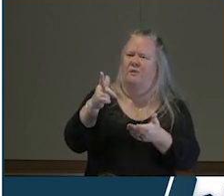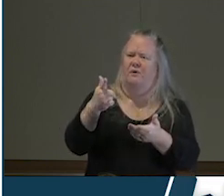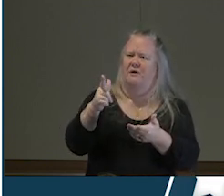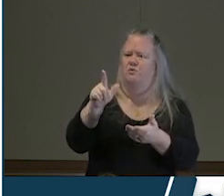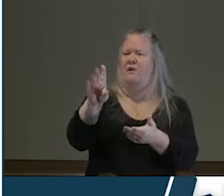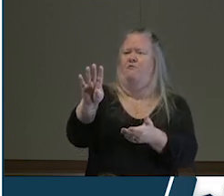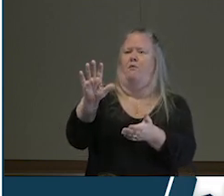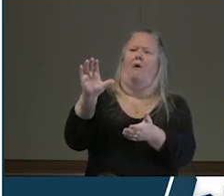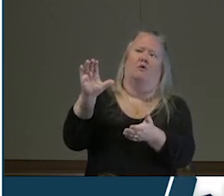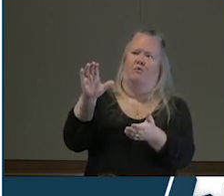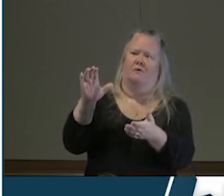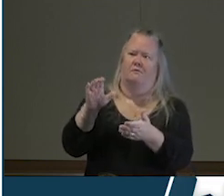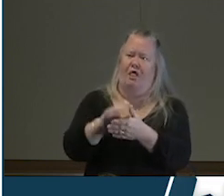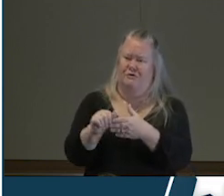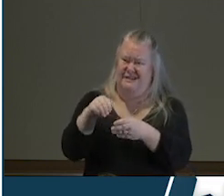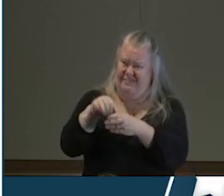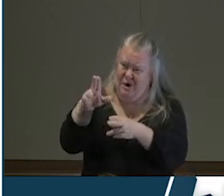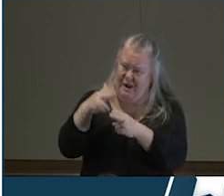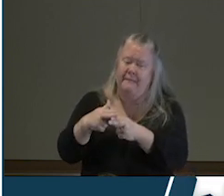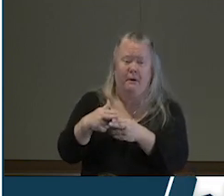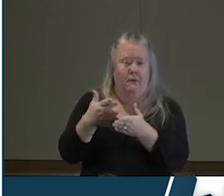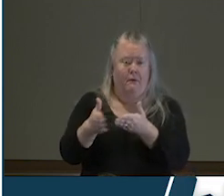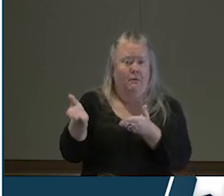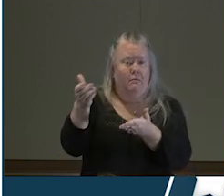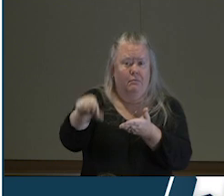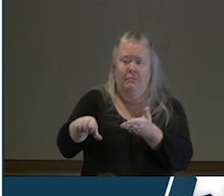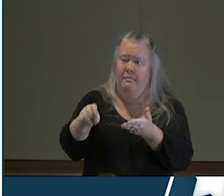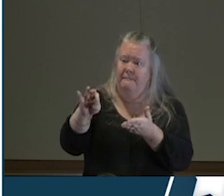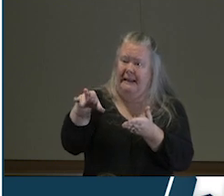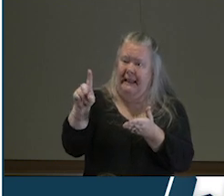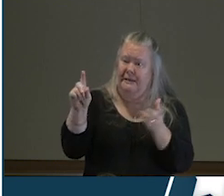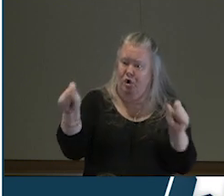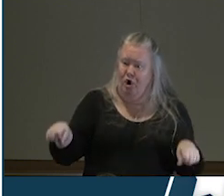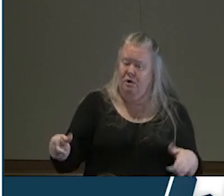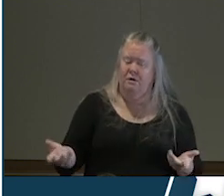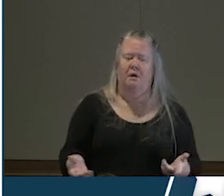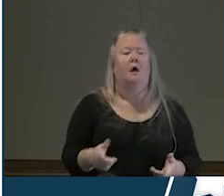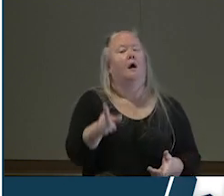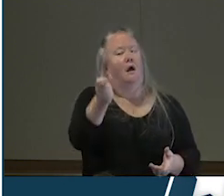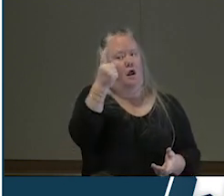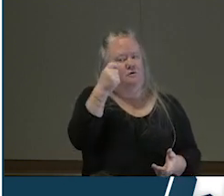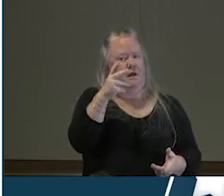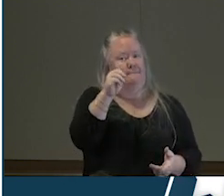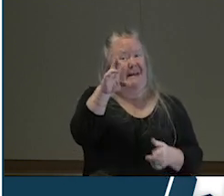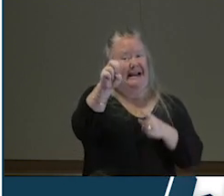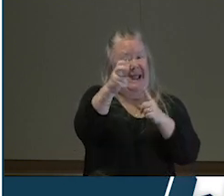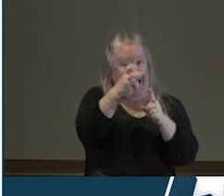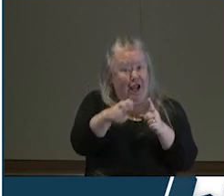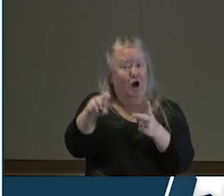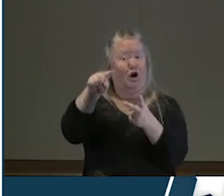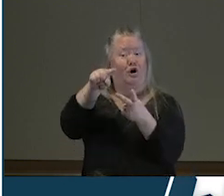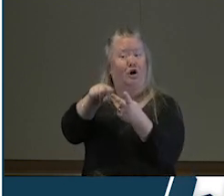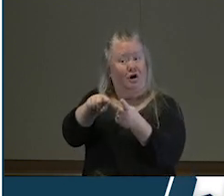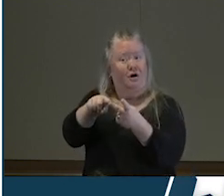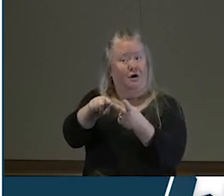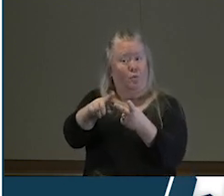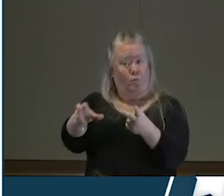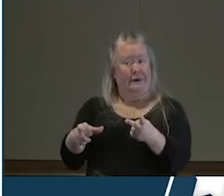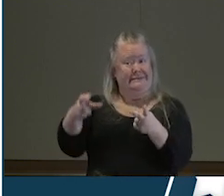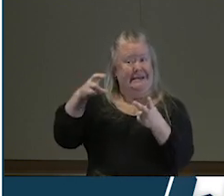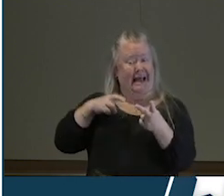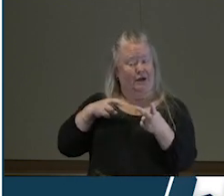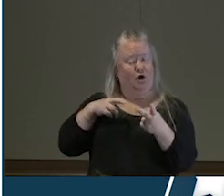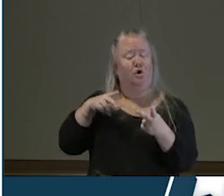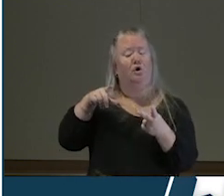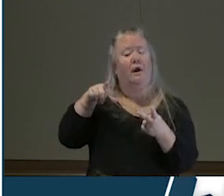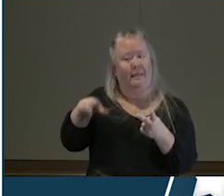$2,400 in their name of income, they can get a disqualification on Medicaid. Now, once you get to Medicare, right, when you retire and